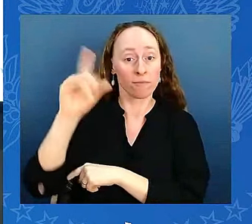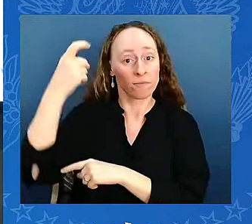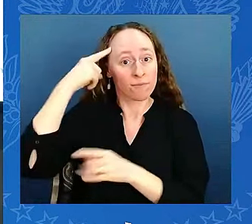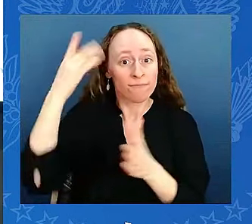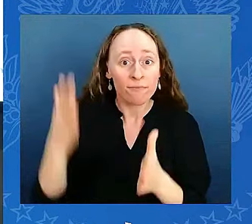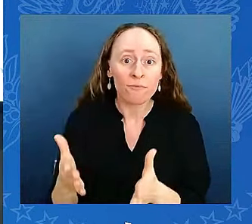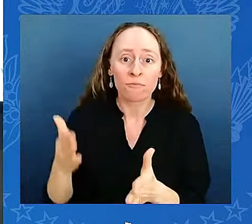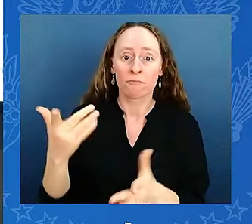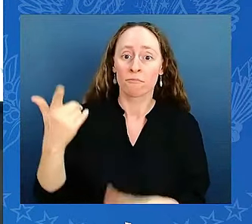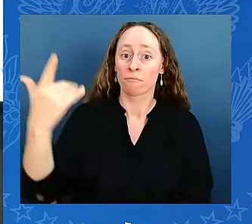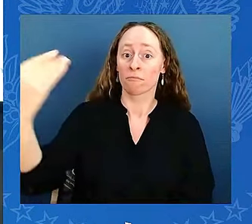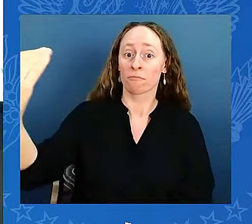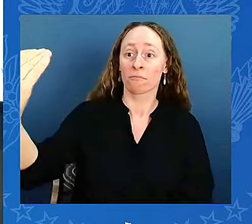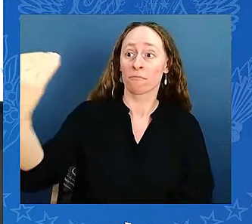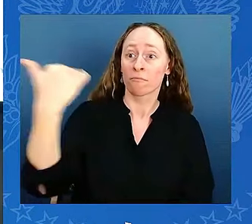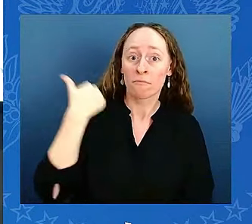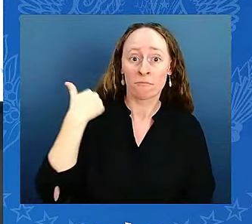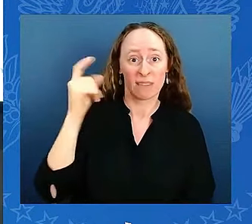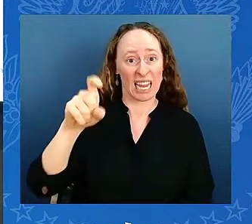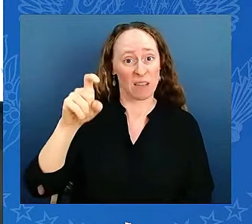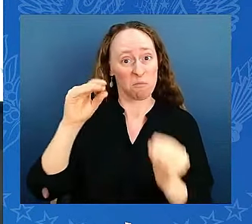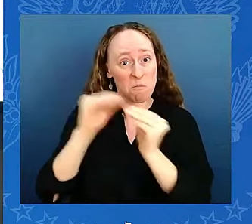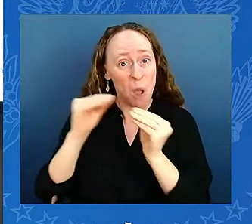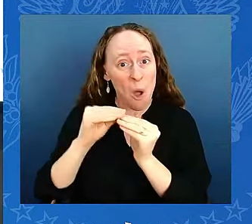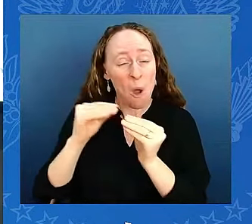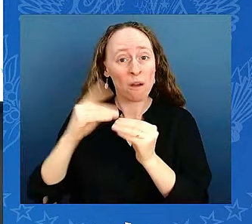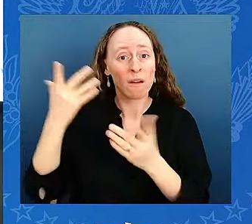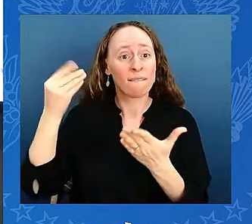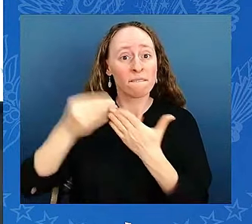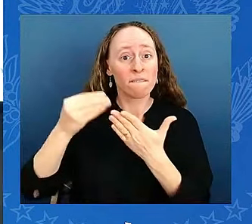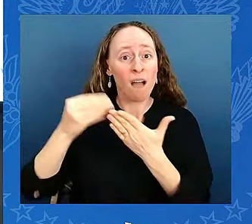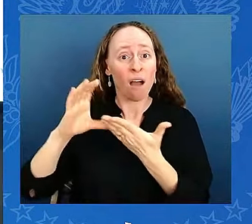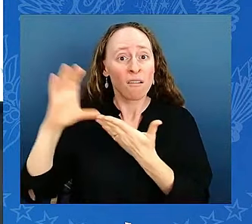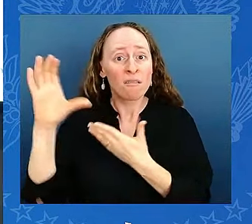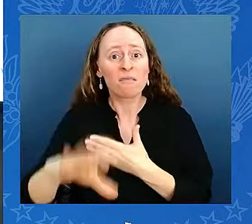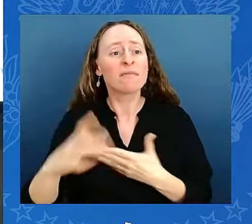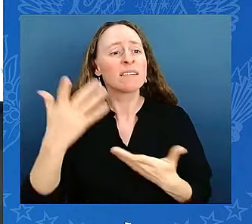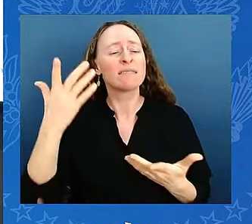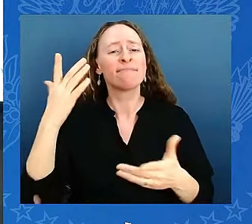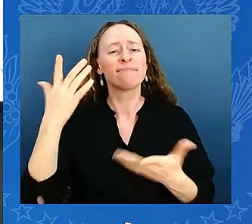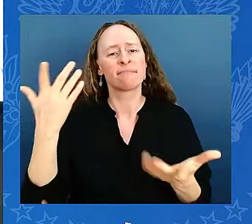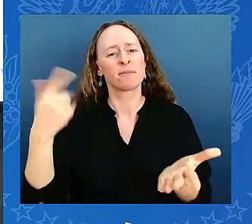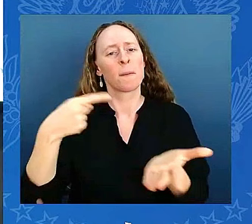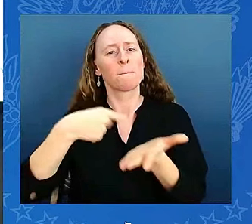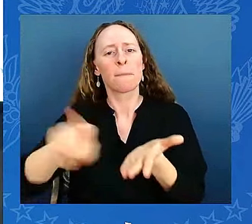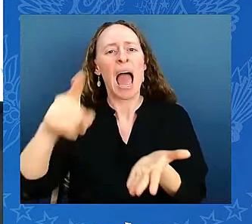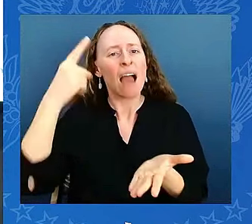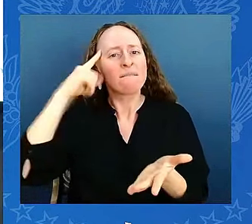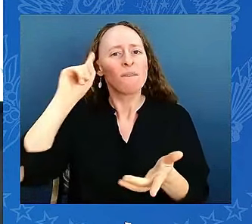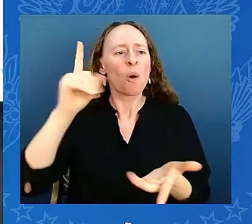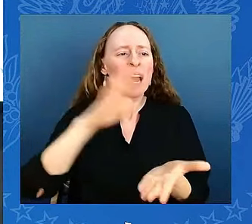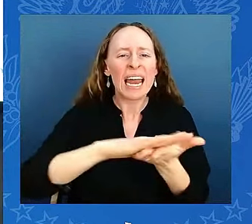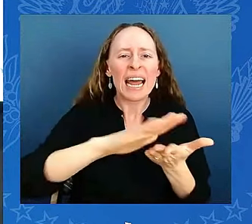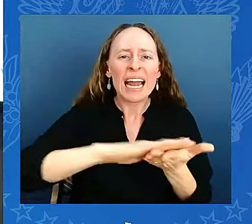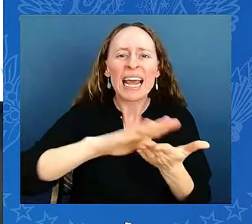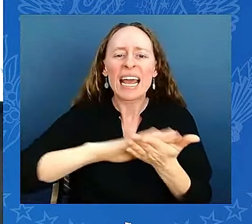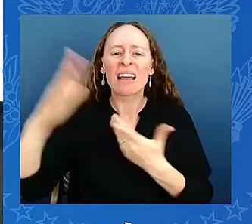100% of all the costs for debris removal, emergency protective measures, for 6 months, all the